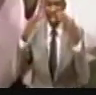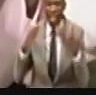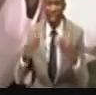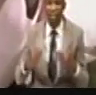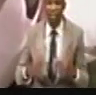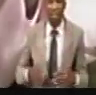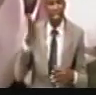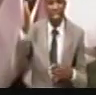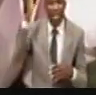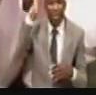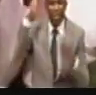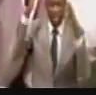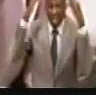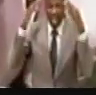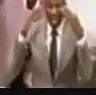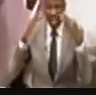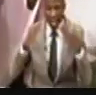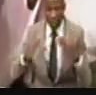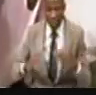you in the midst of the